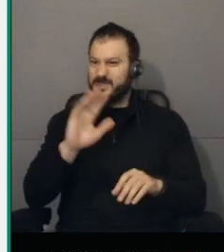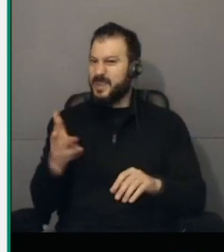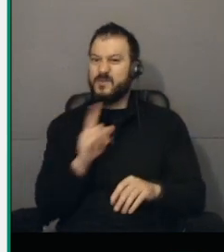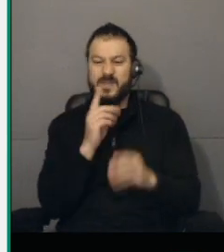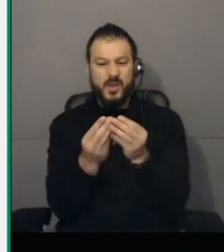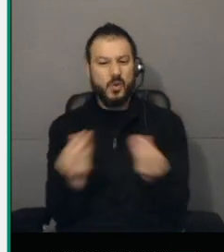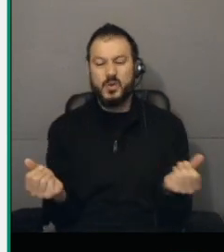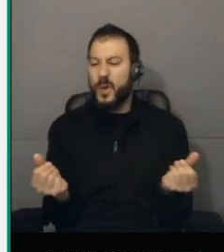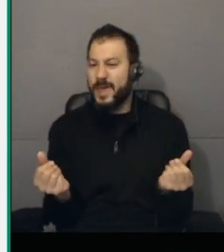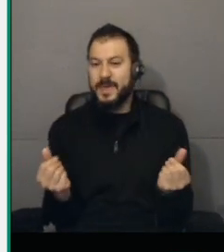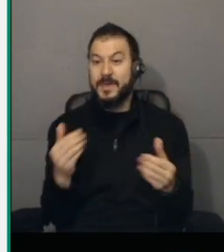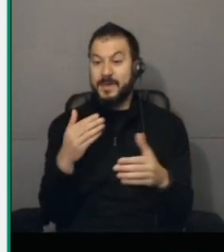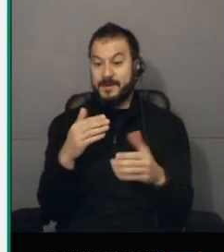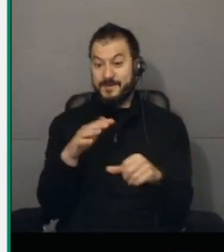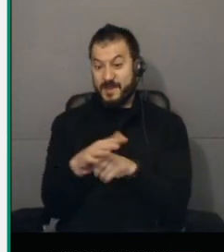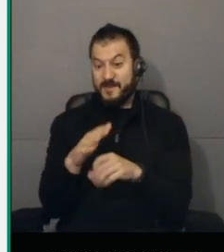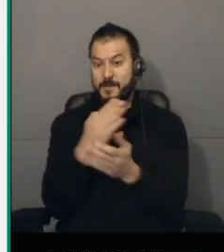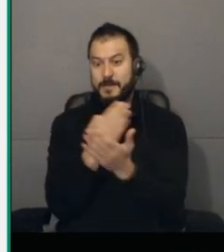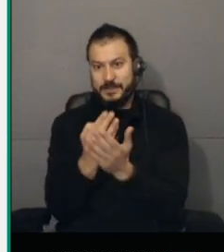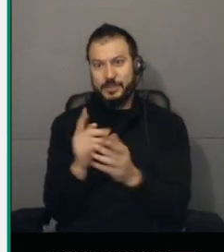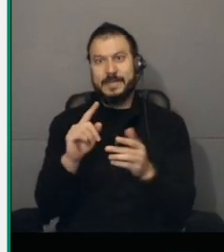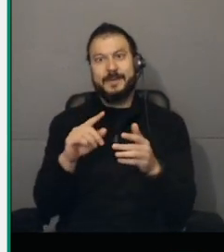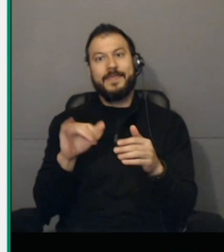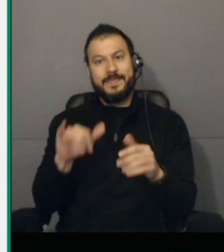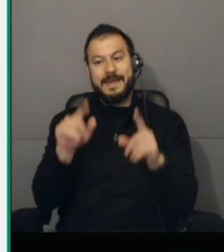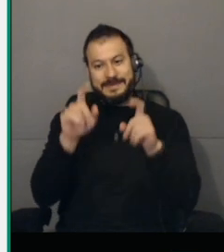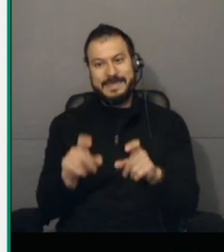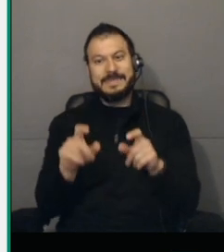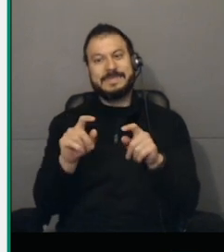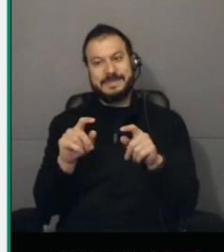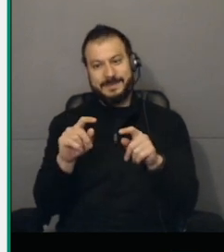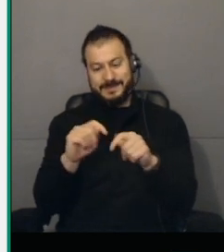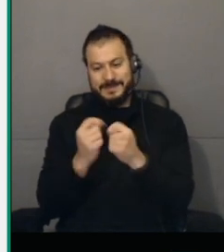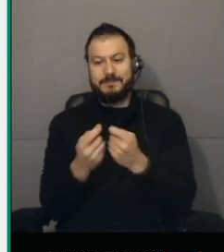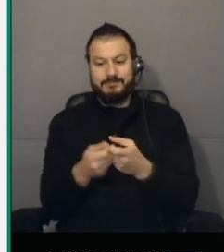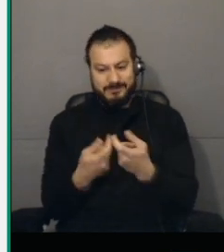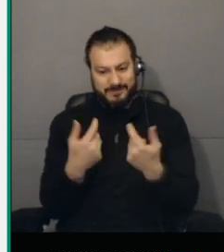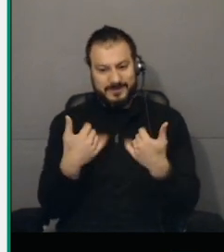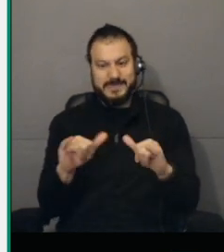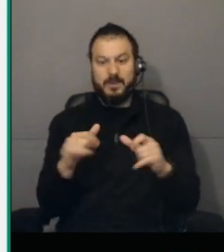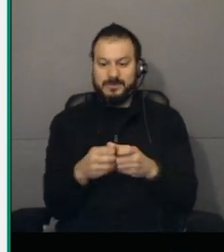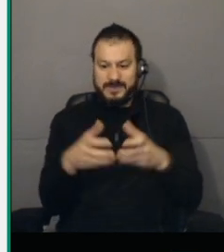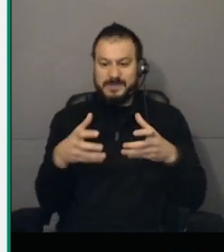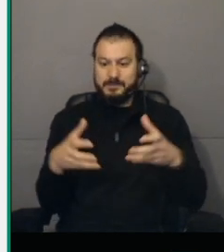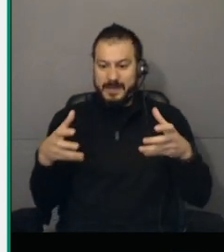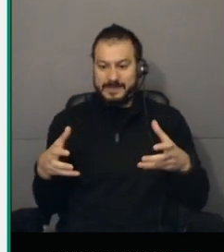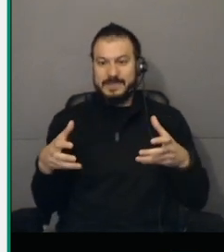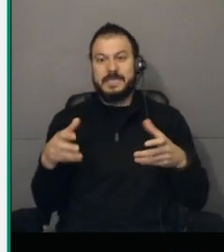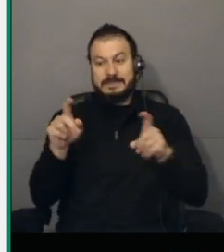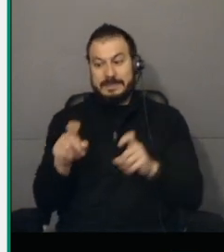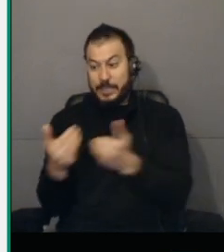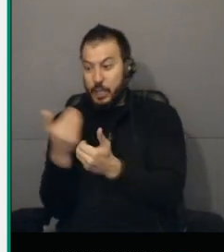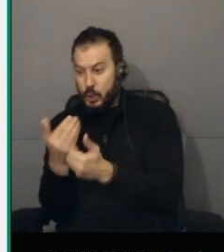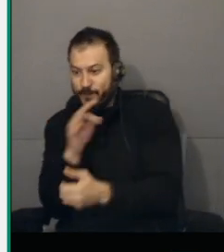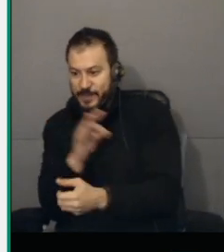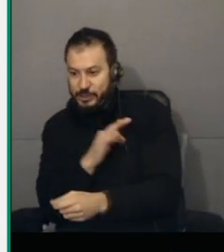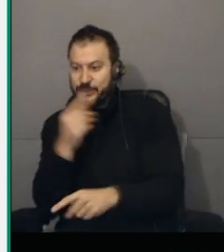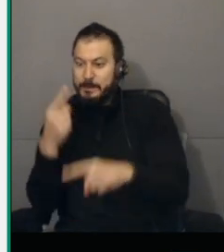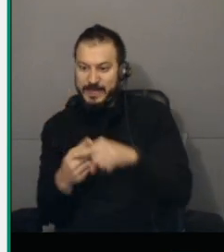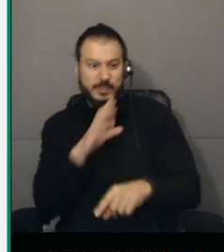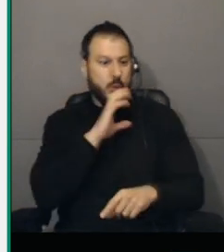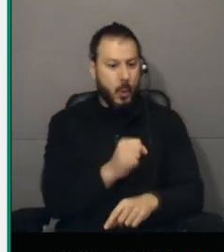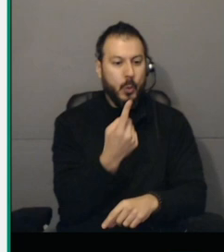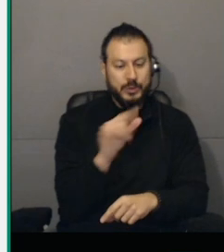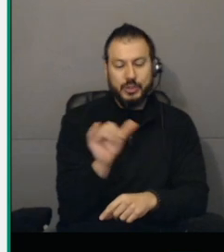title. Given enough budget, the test team continues to expand to cover new test areas while maintaining coverage of all of the previous test areas.